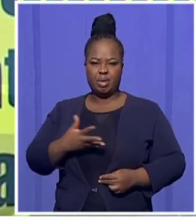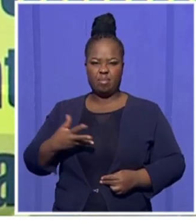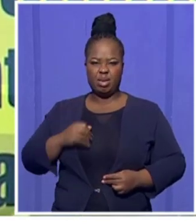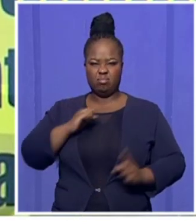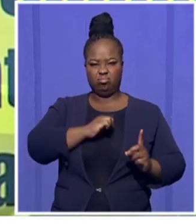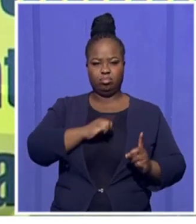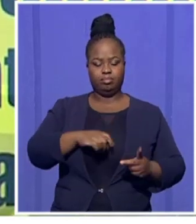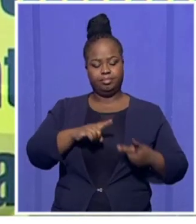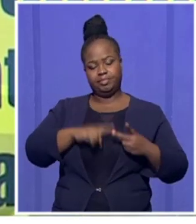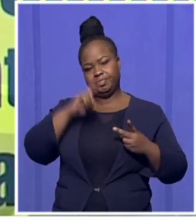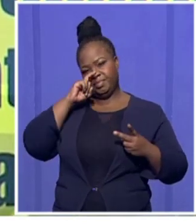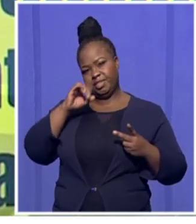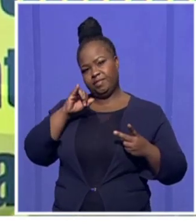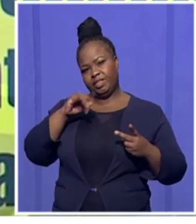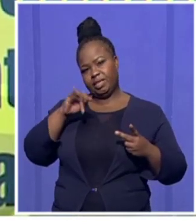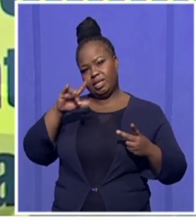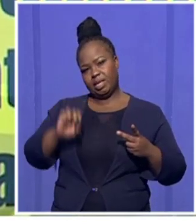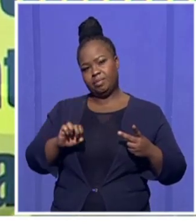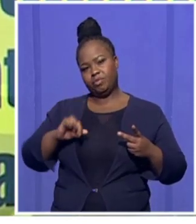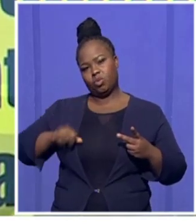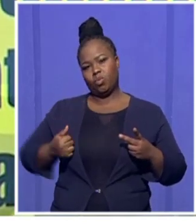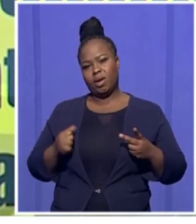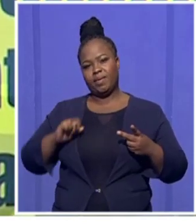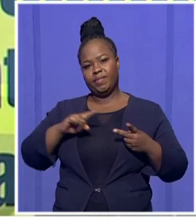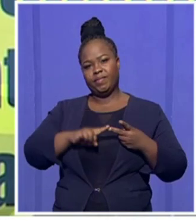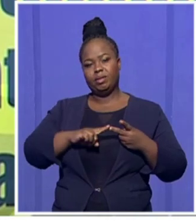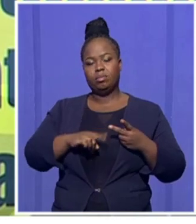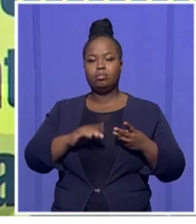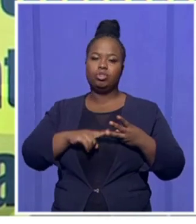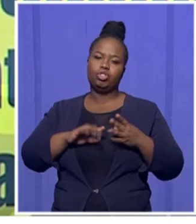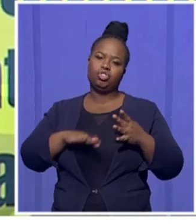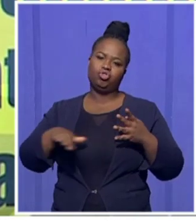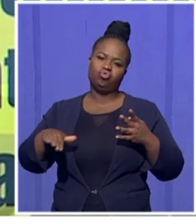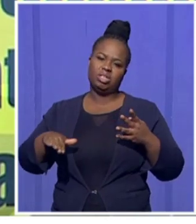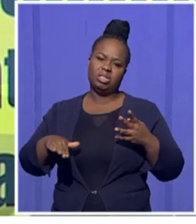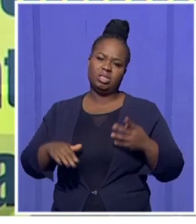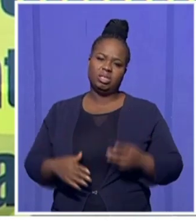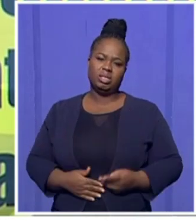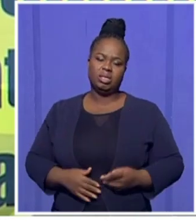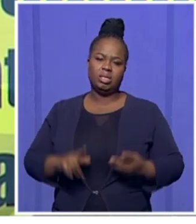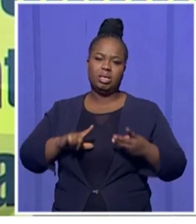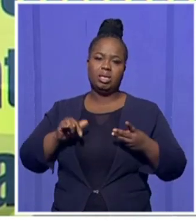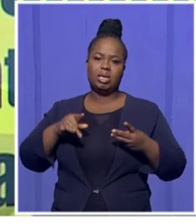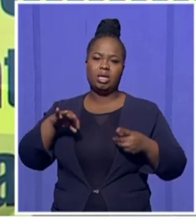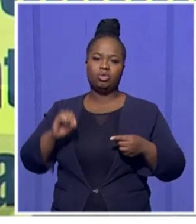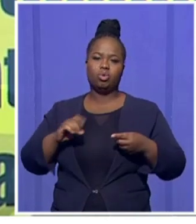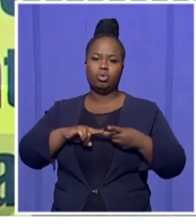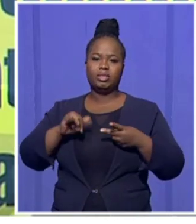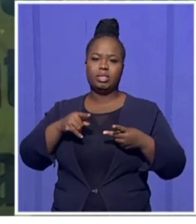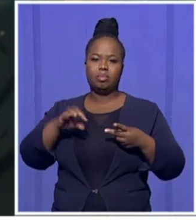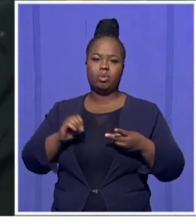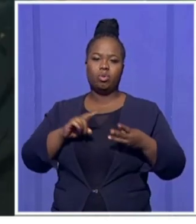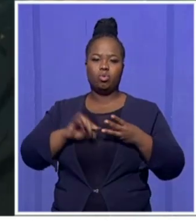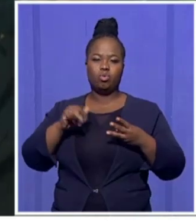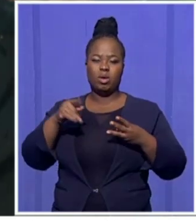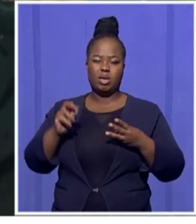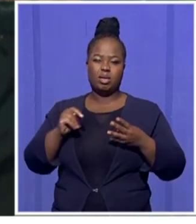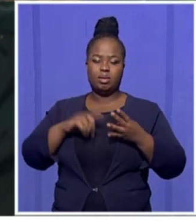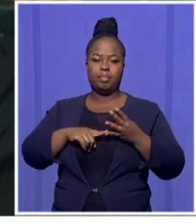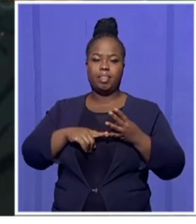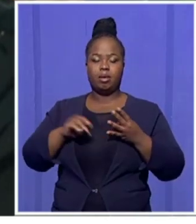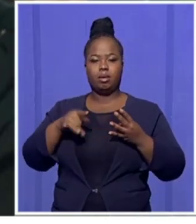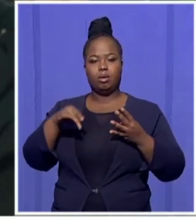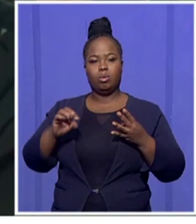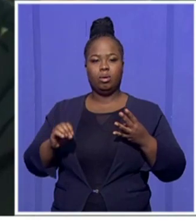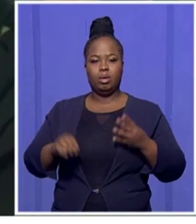Ausfigile, the wife of Comrade Mpho, the children, Lerato, Tsepo, Kutlwano, and Neo,